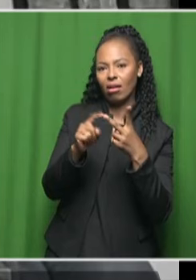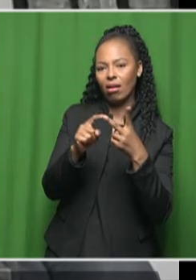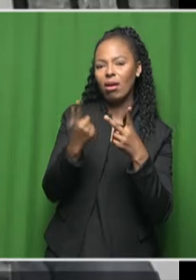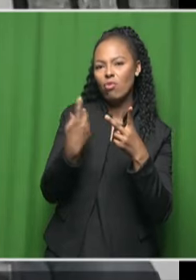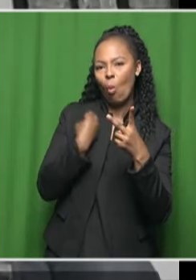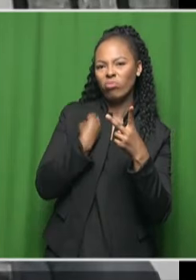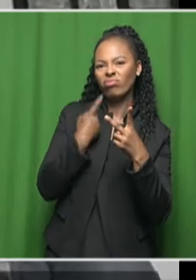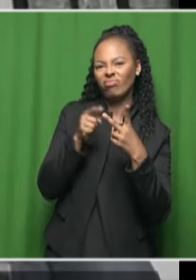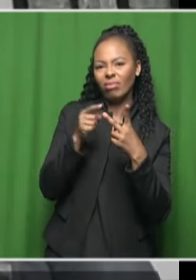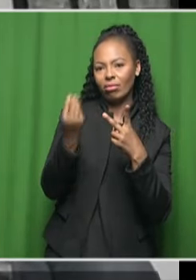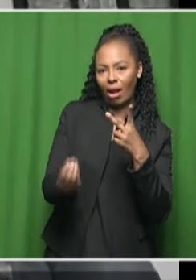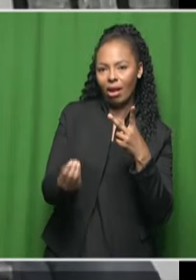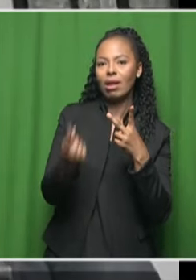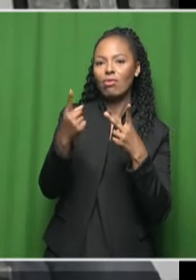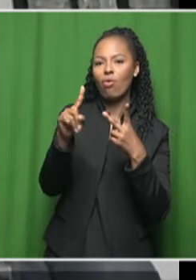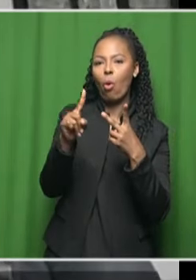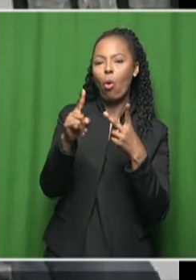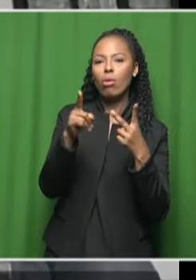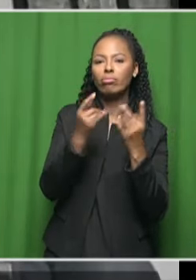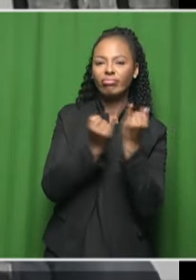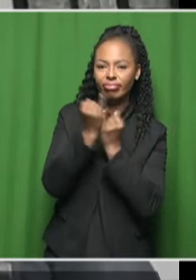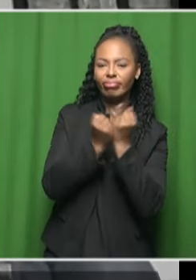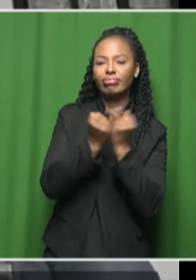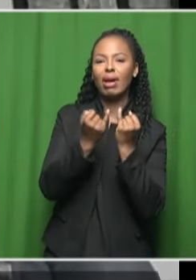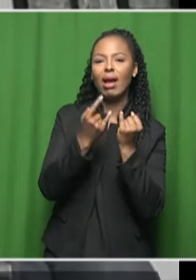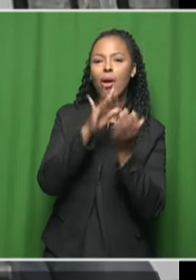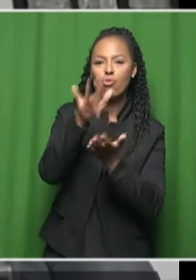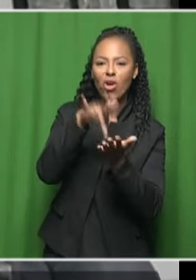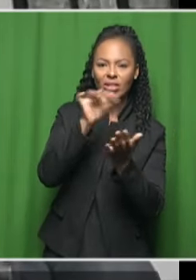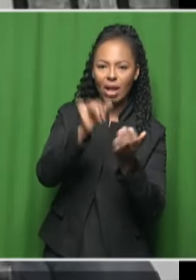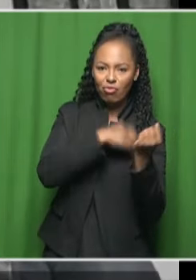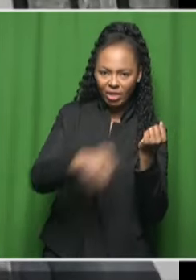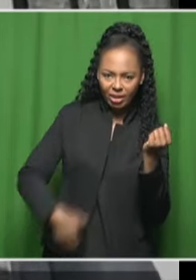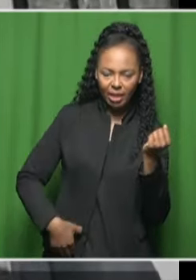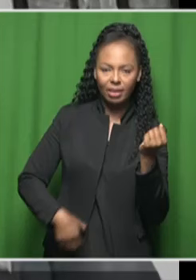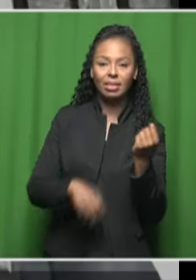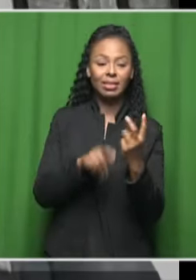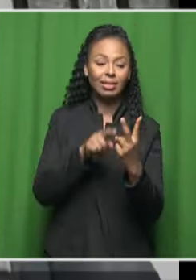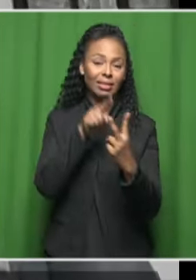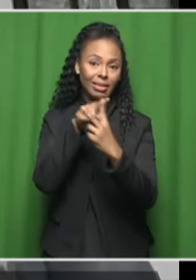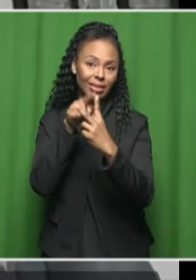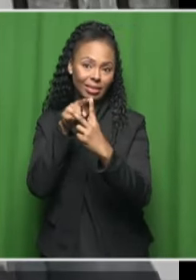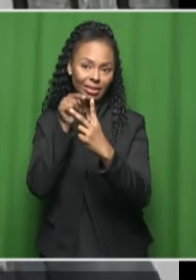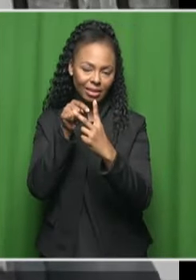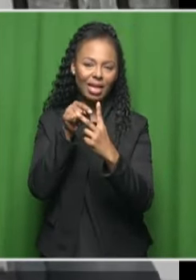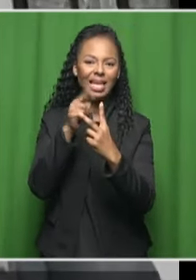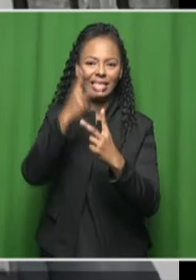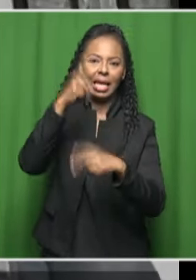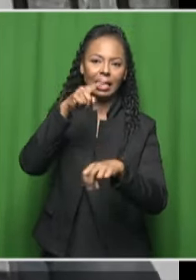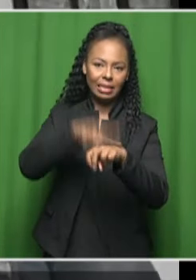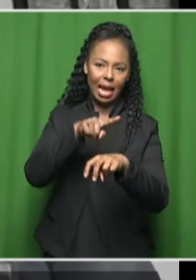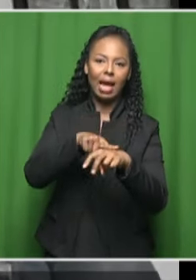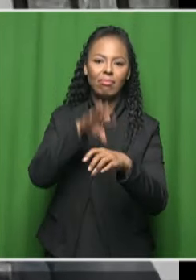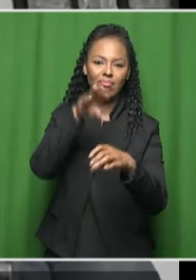candidates, and Ossufo Momade is running for the second time